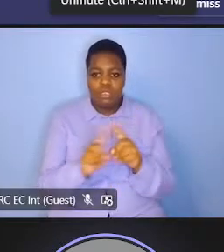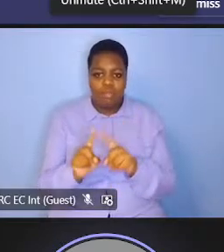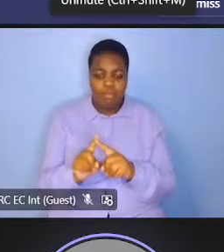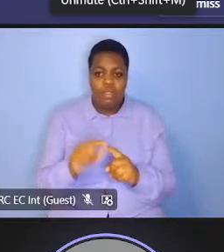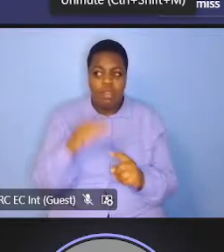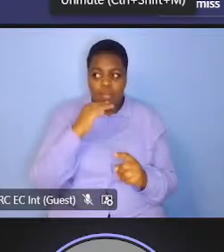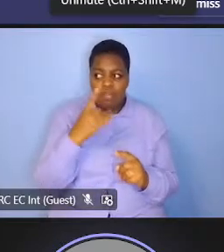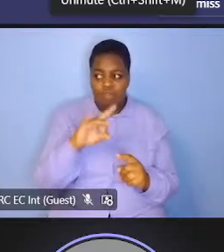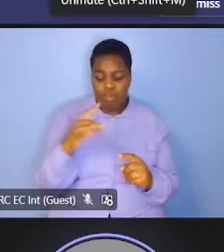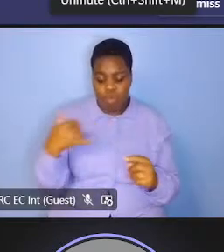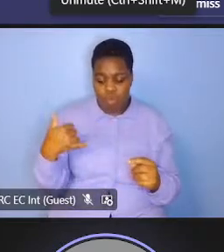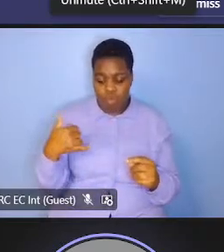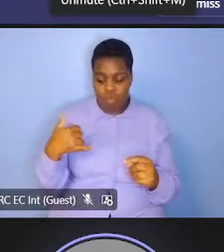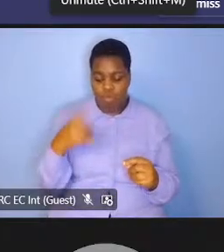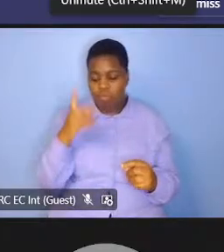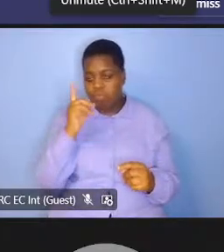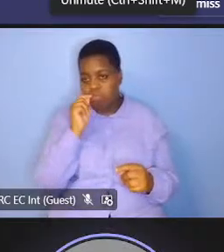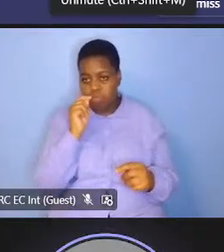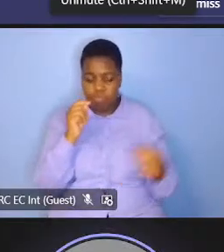of sexual orientation.